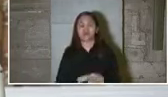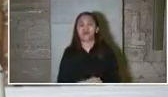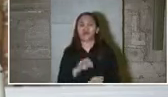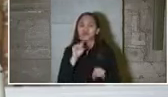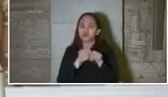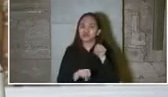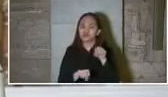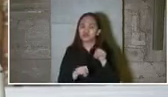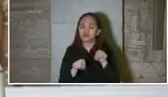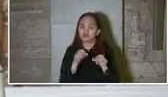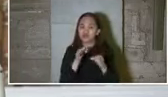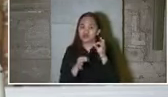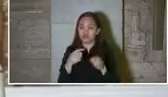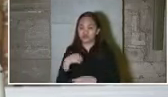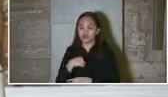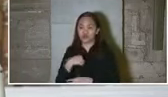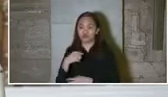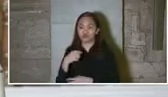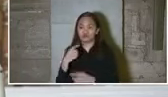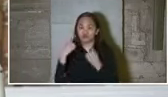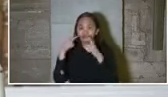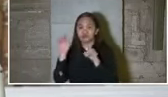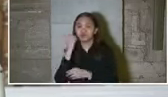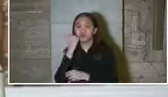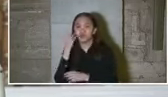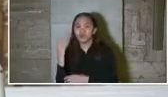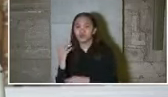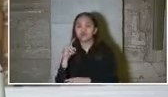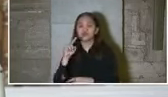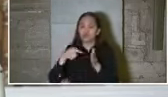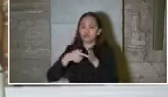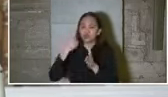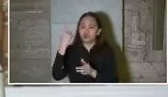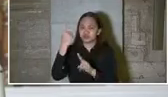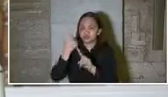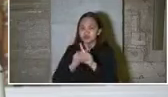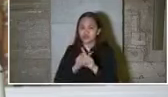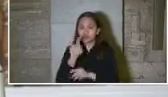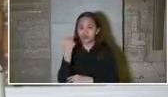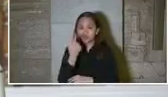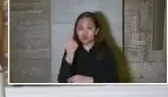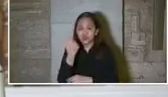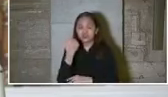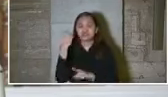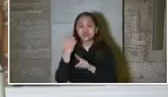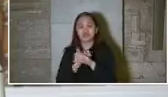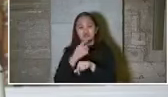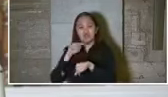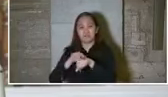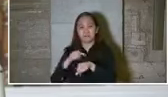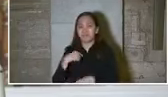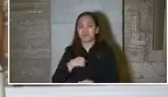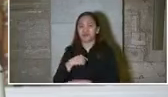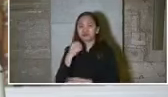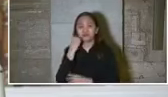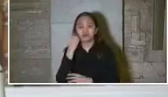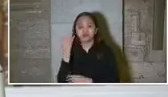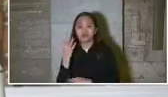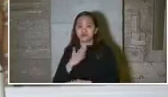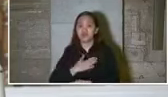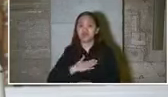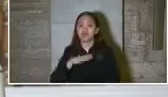Kaya kapag umuwi ako sa amin, once a month lamang, tuwing uuwi ako, ang